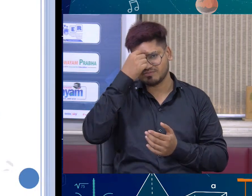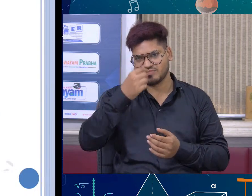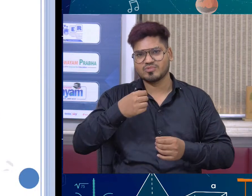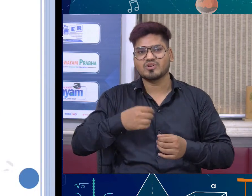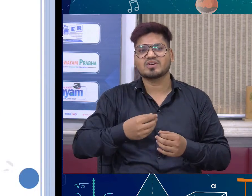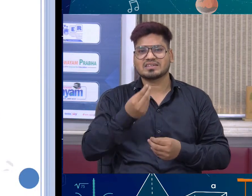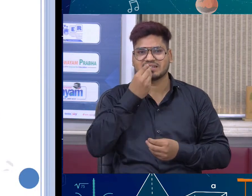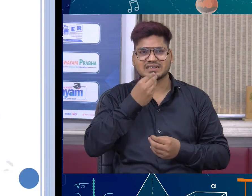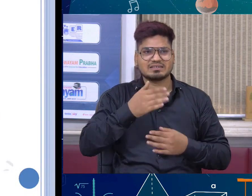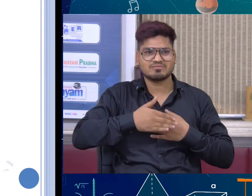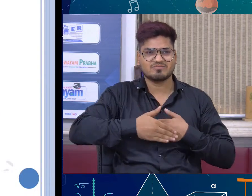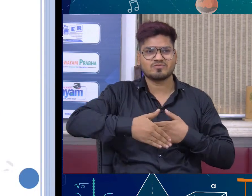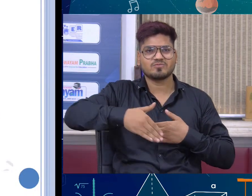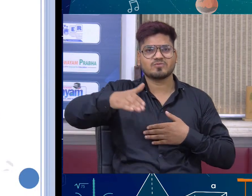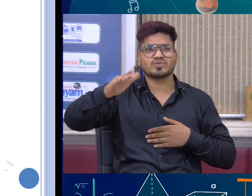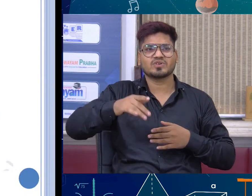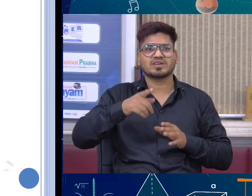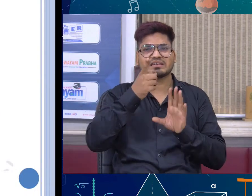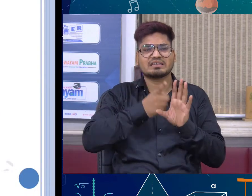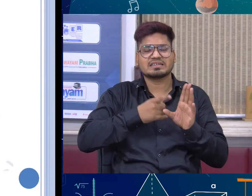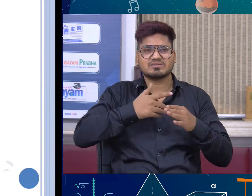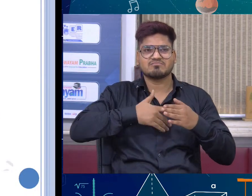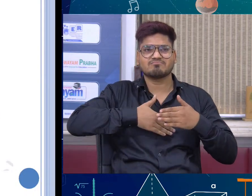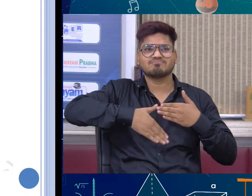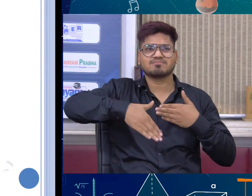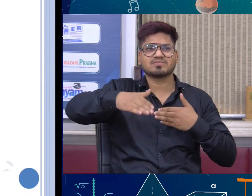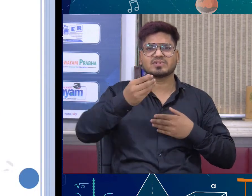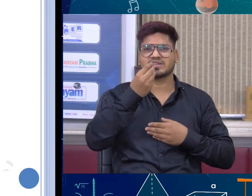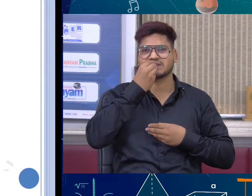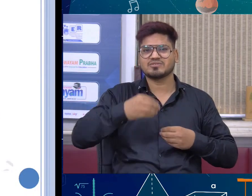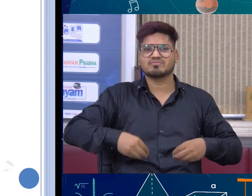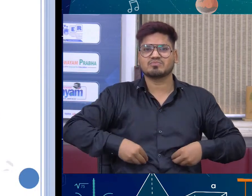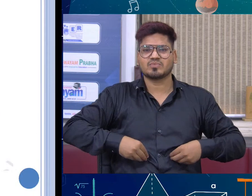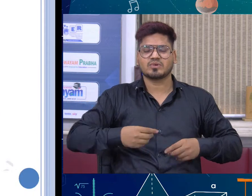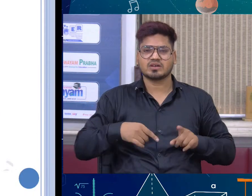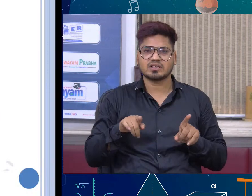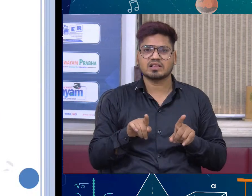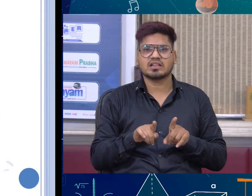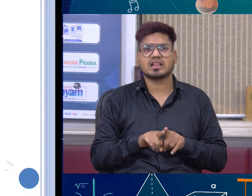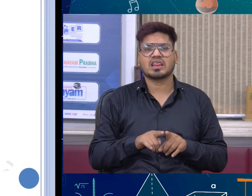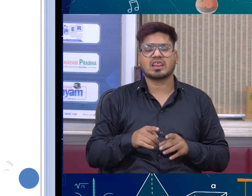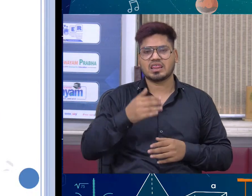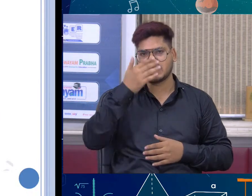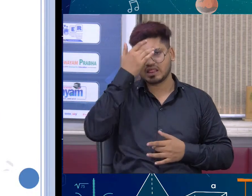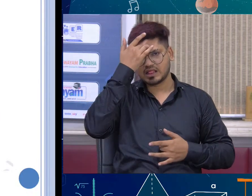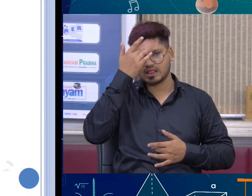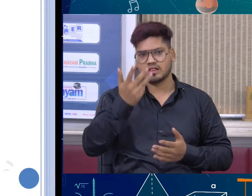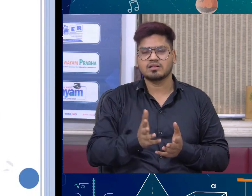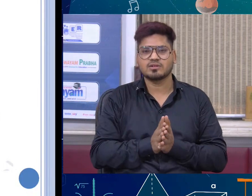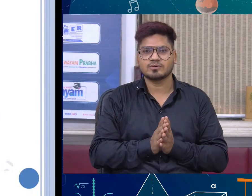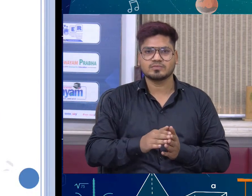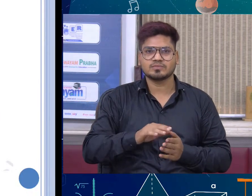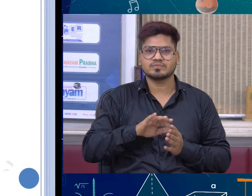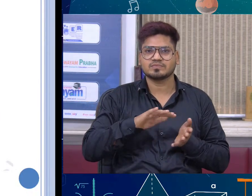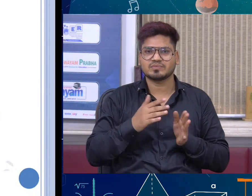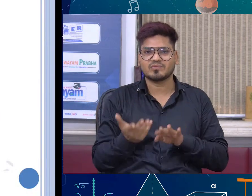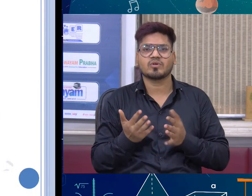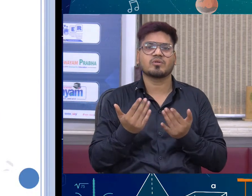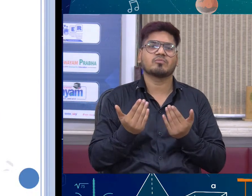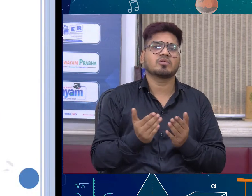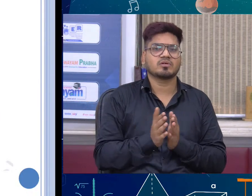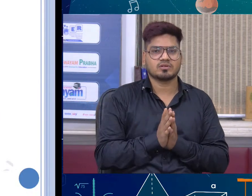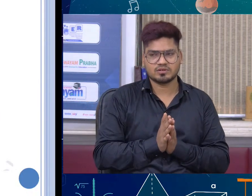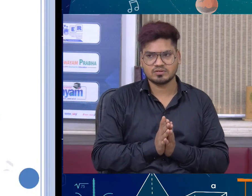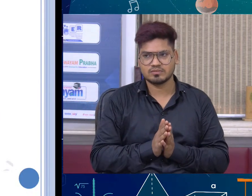hungry this year. What happened? The farmer is thinking that this year